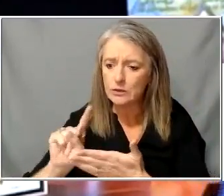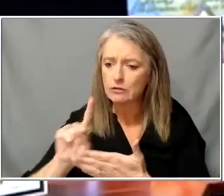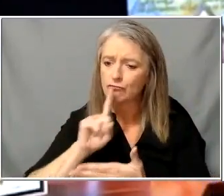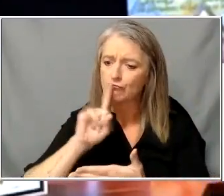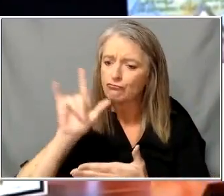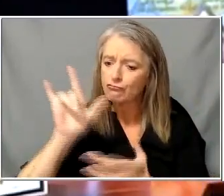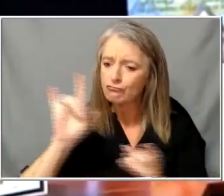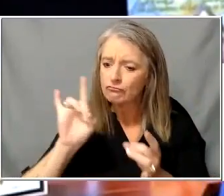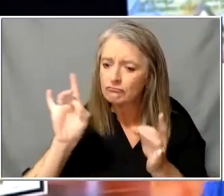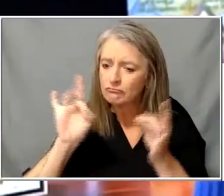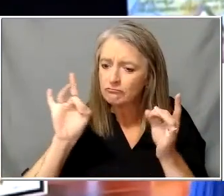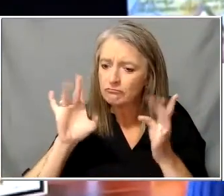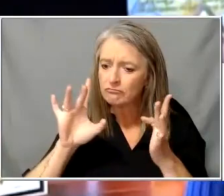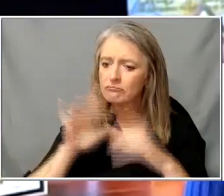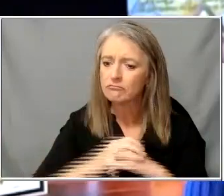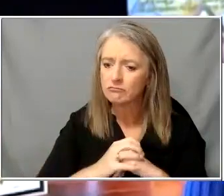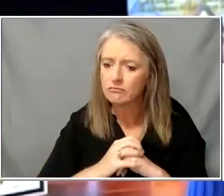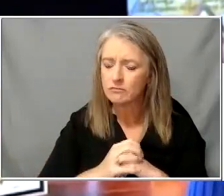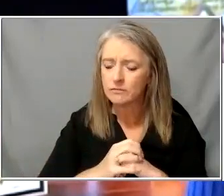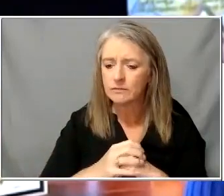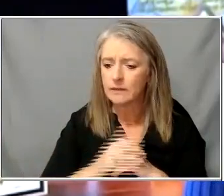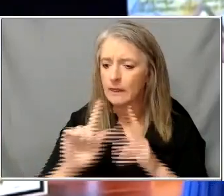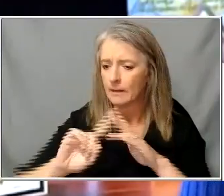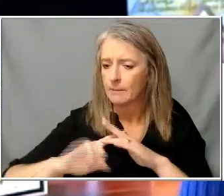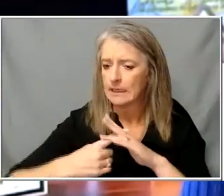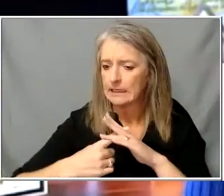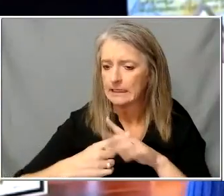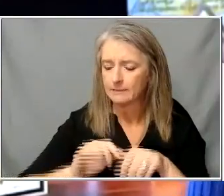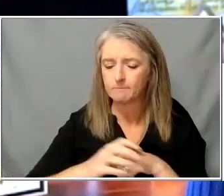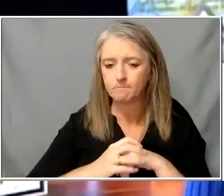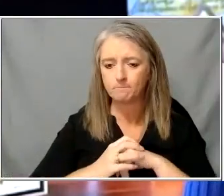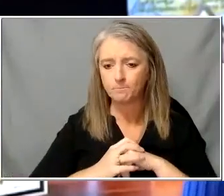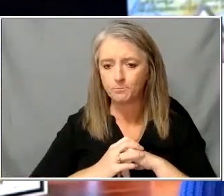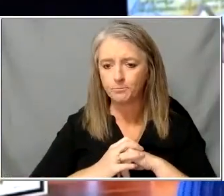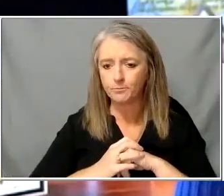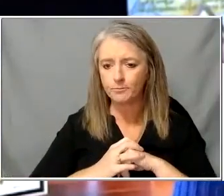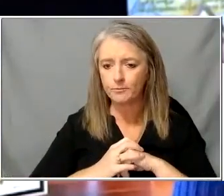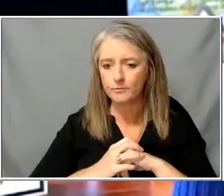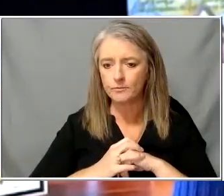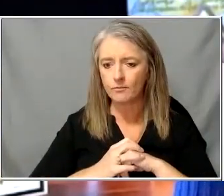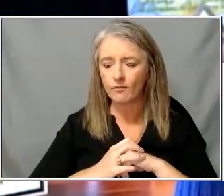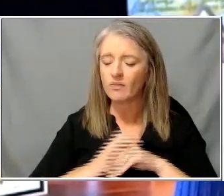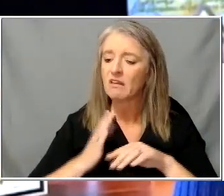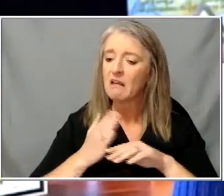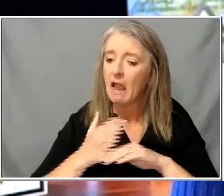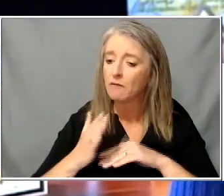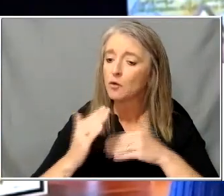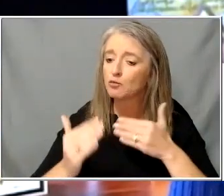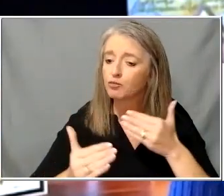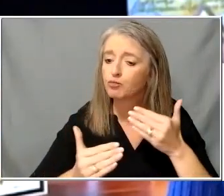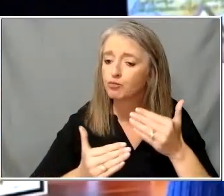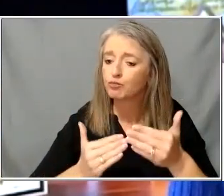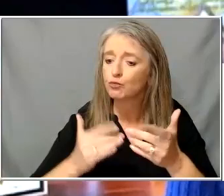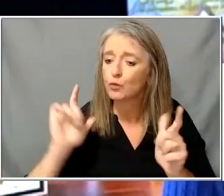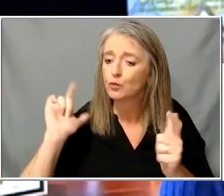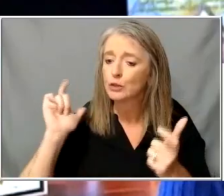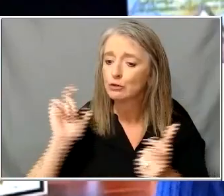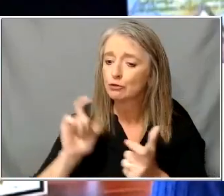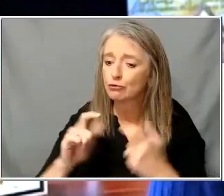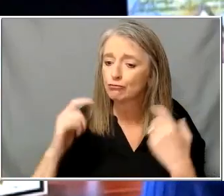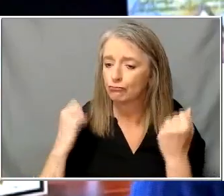really strong for me. And so after a while, we decided to reduce the